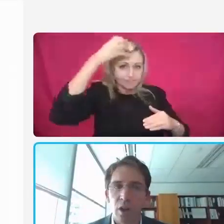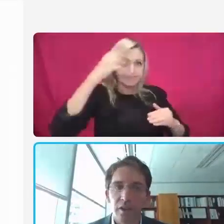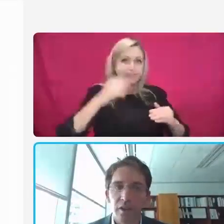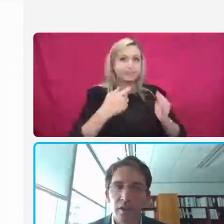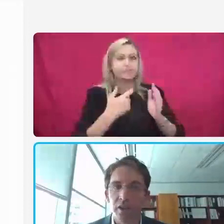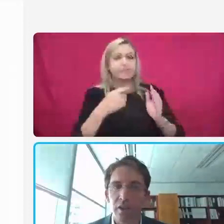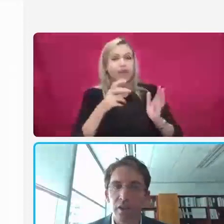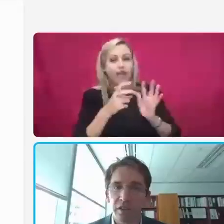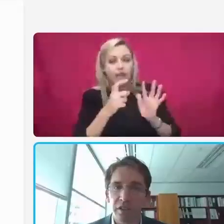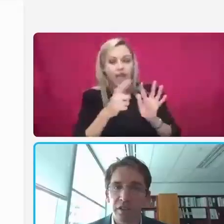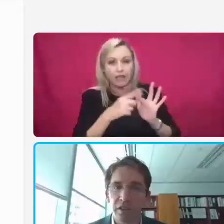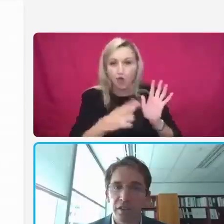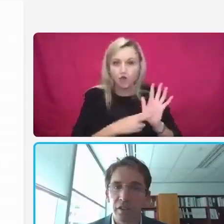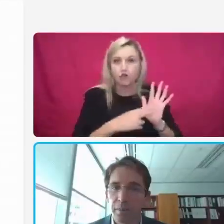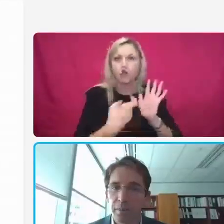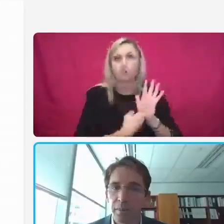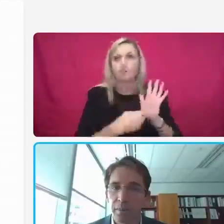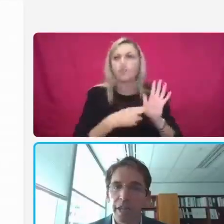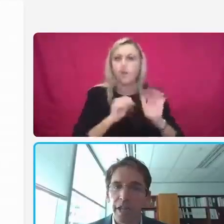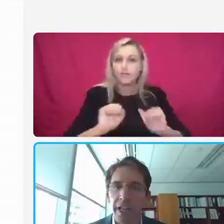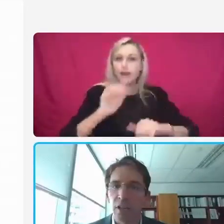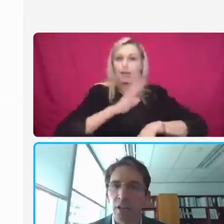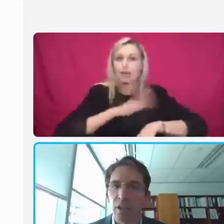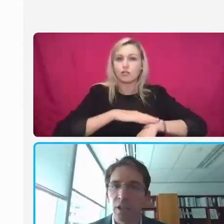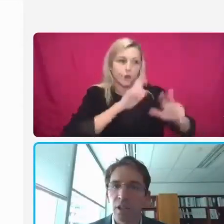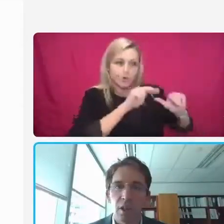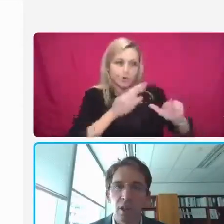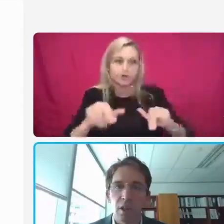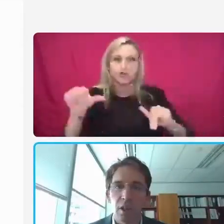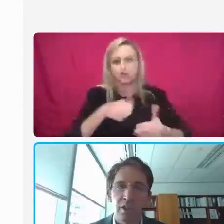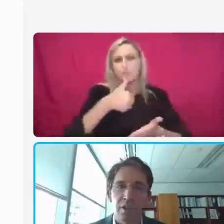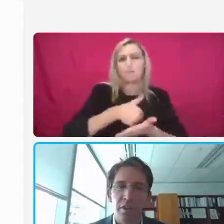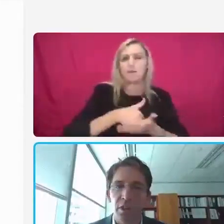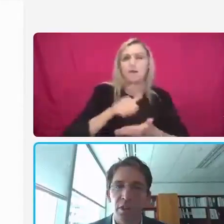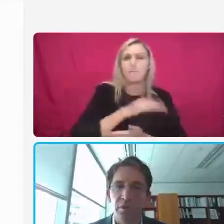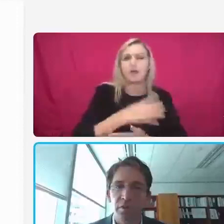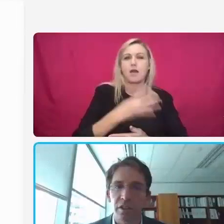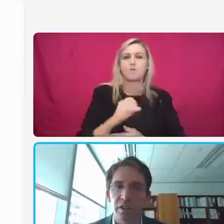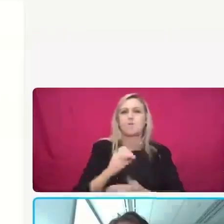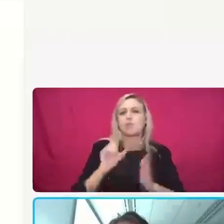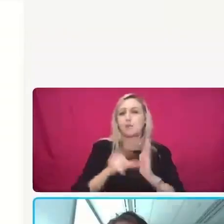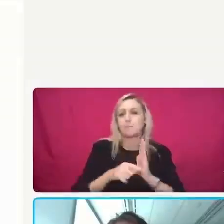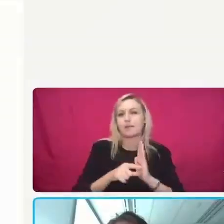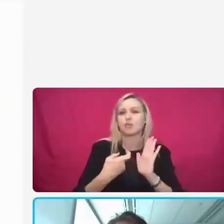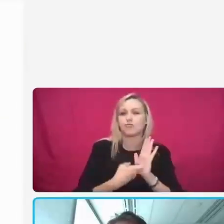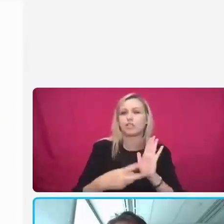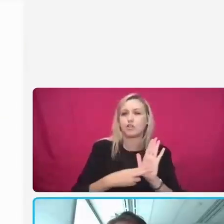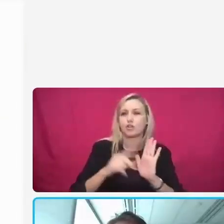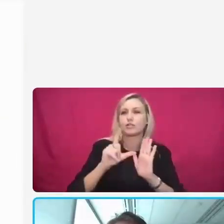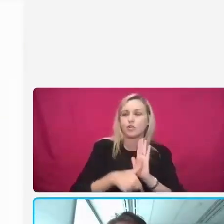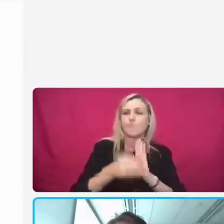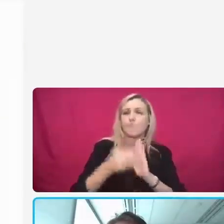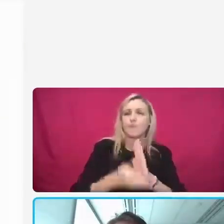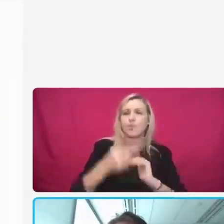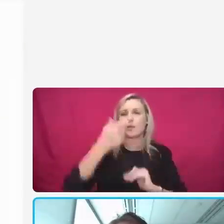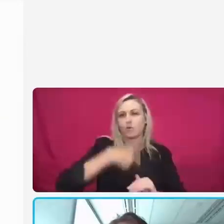nurses and registered nurses' time, and is to include a minimum of an average of 40 minutes of registered nurse time per resident per